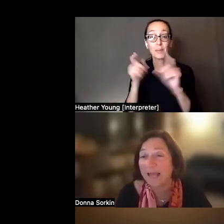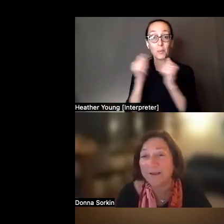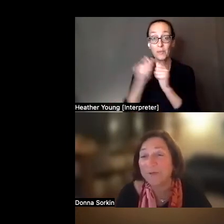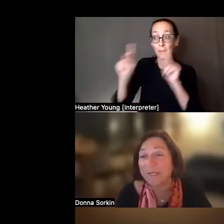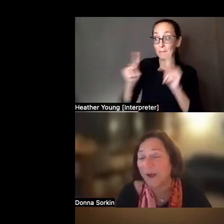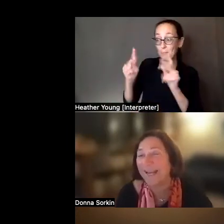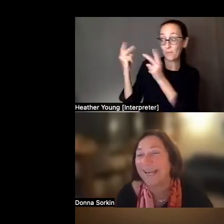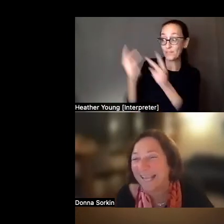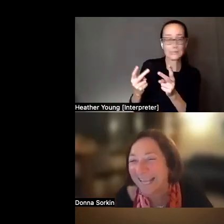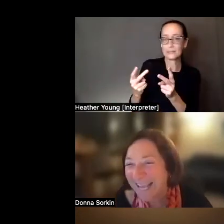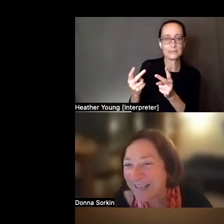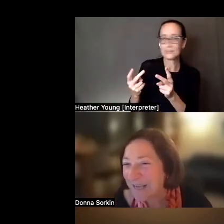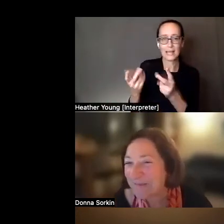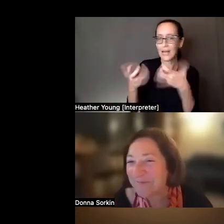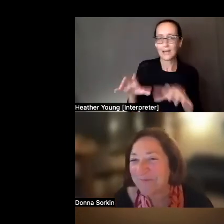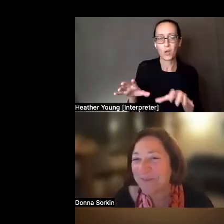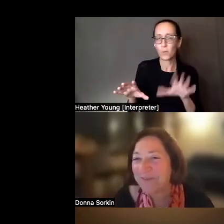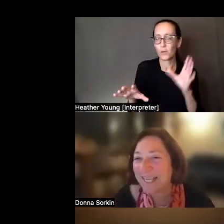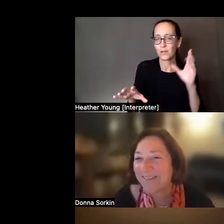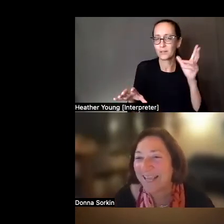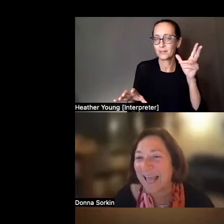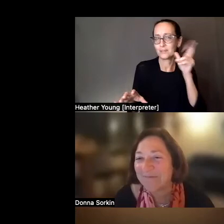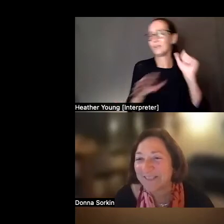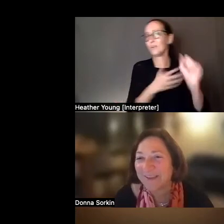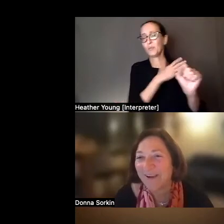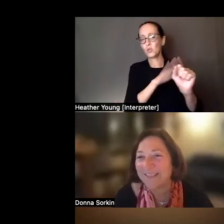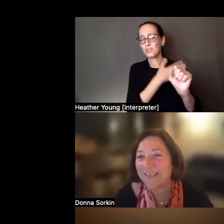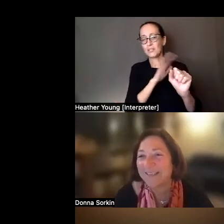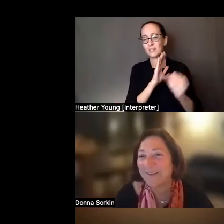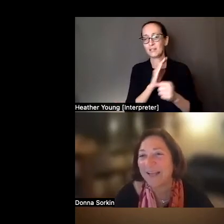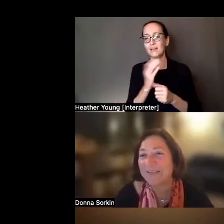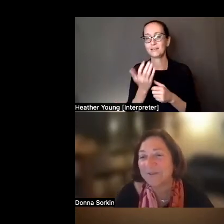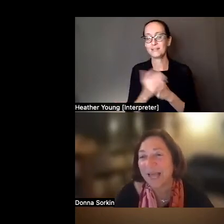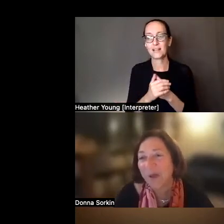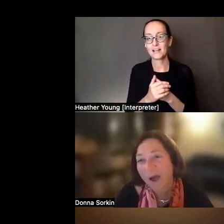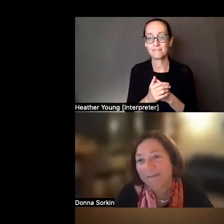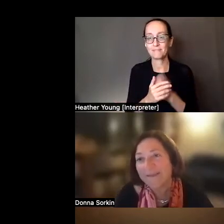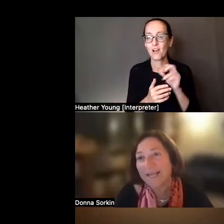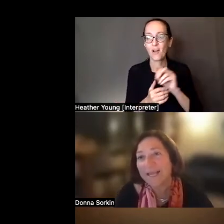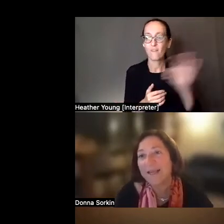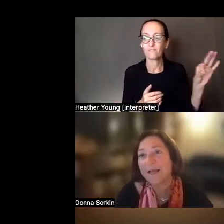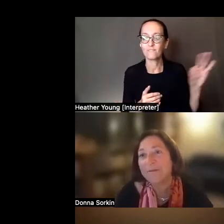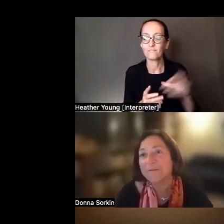I don't really want any music in the atmosphere. I turn that off.